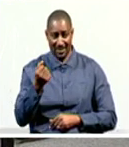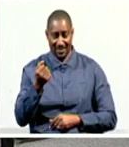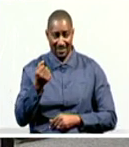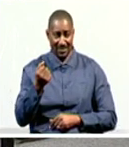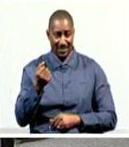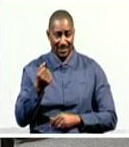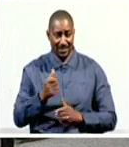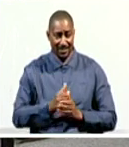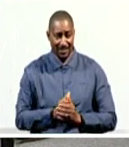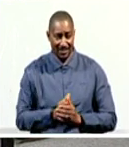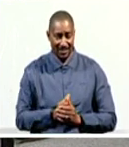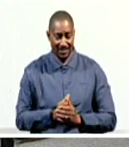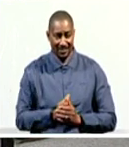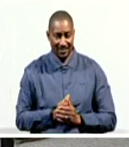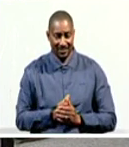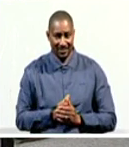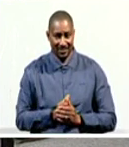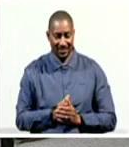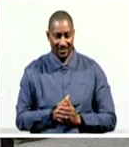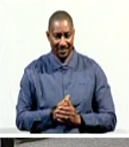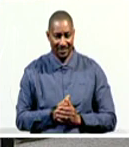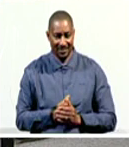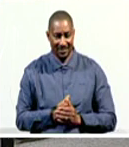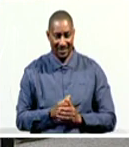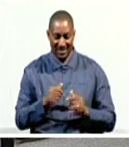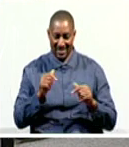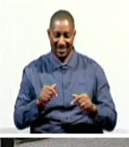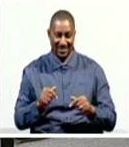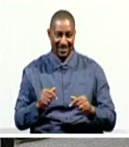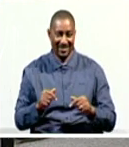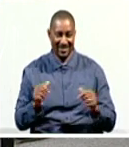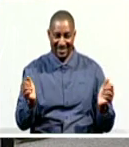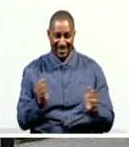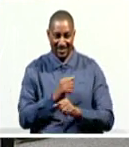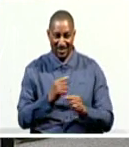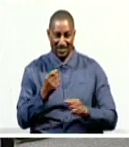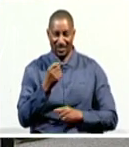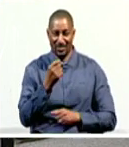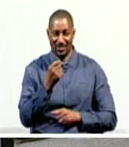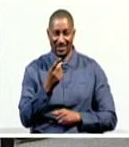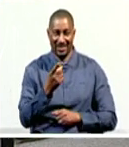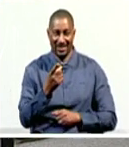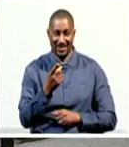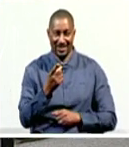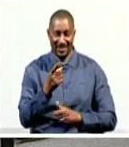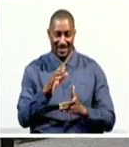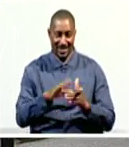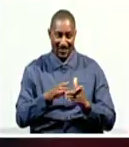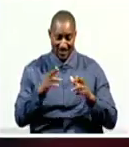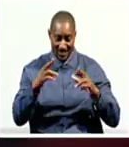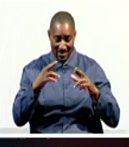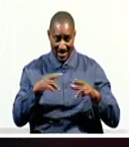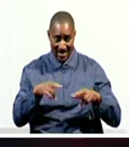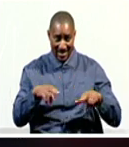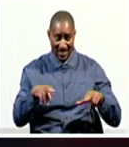Okay. We do not really, it's too early to speak about the future of the Harambee as an initiative, but